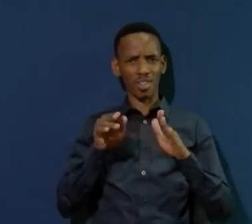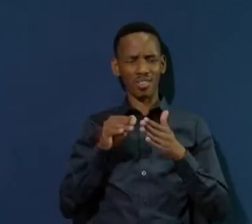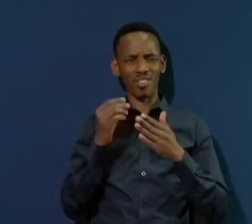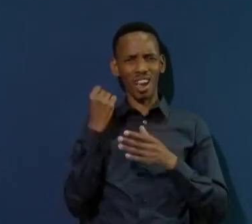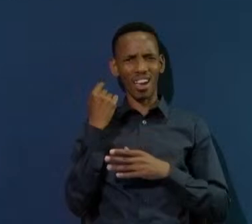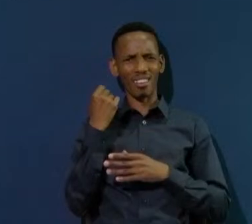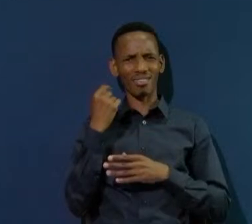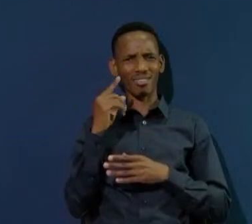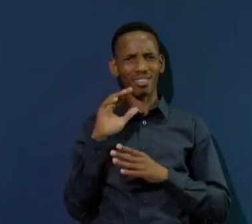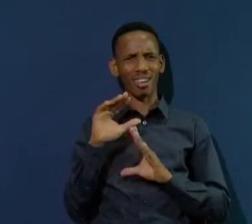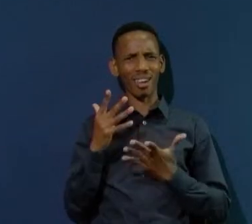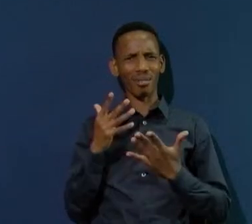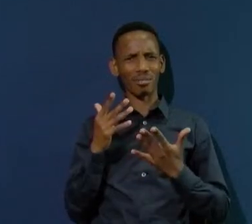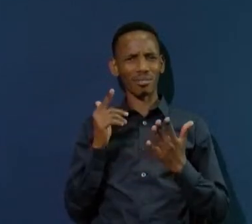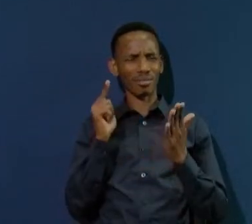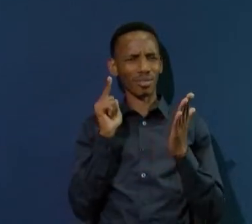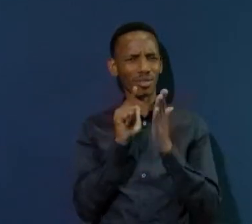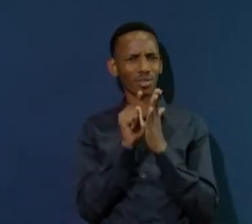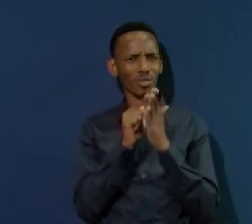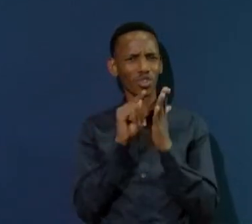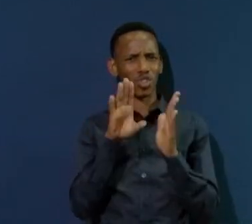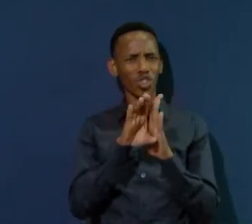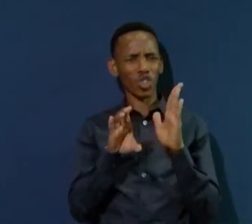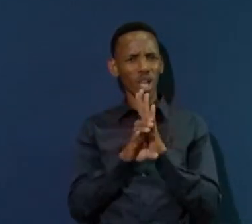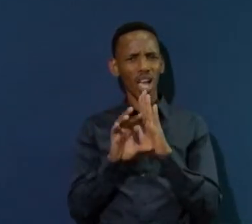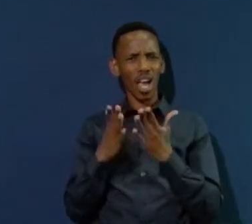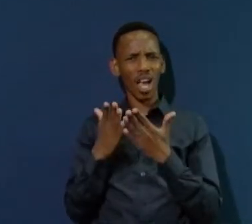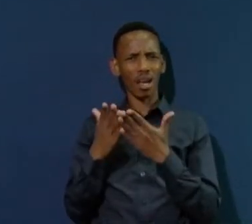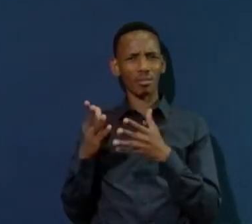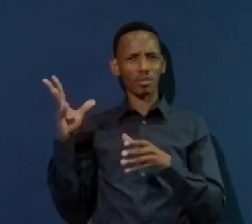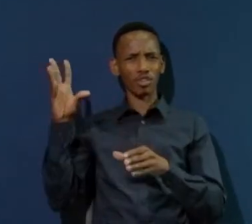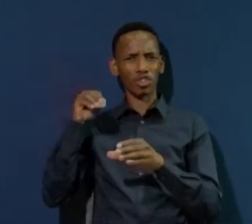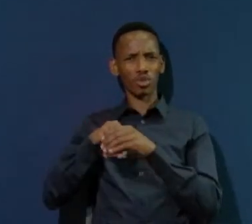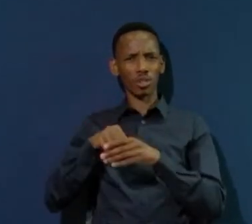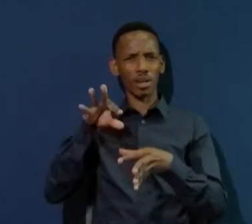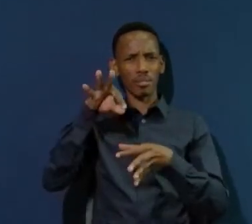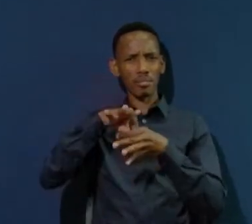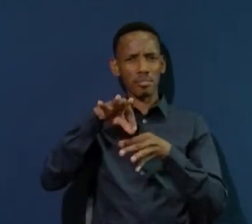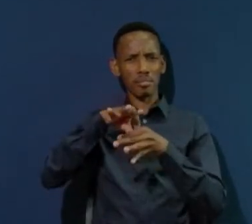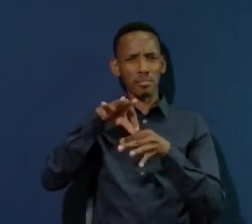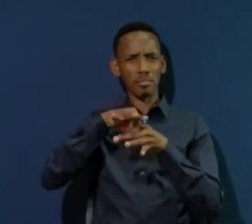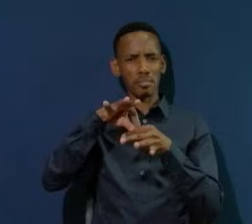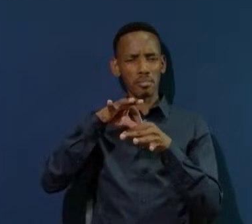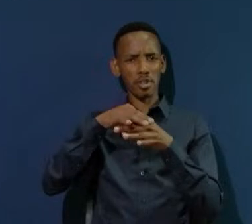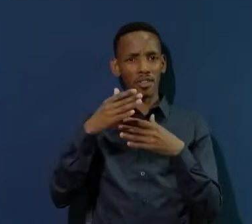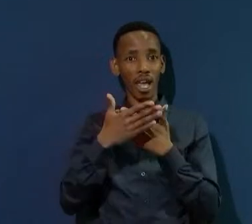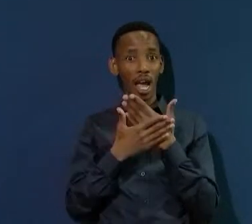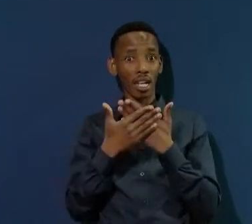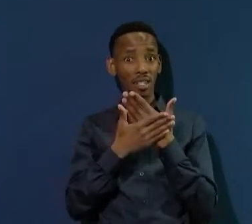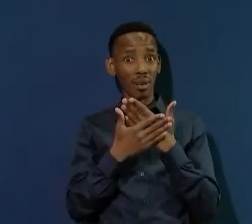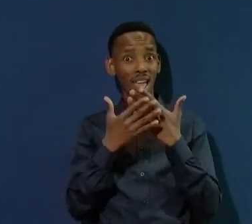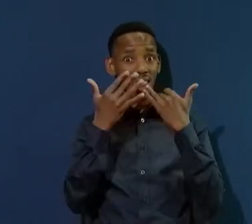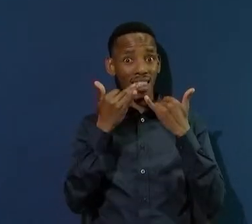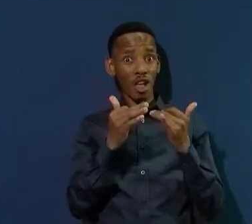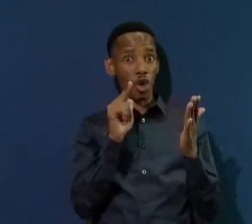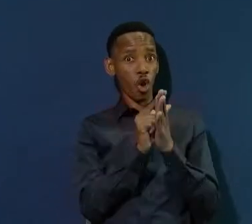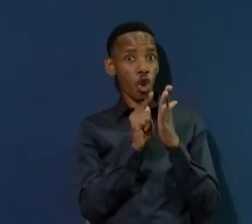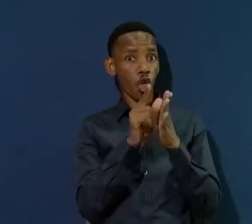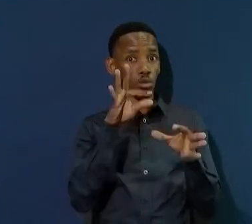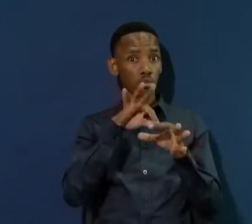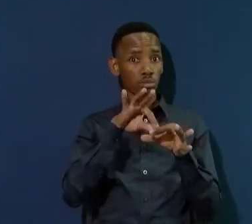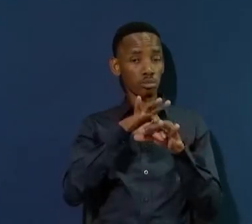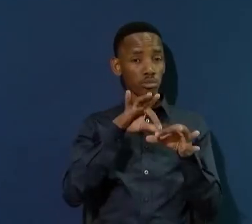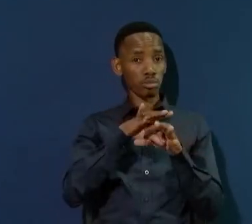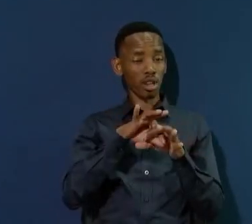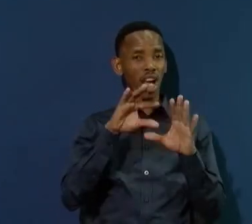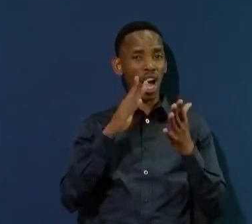gore molao motheo o tsena ha kae mo tsamaisong ya ditlhopho tsa lehatshe ha re bua ka electoral act le yone e tsena ha kae